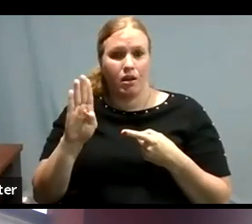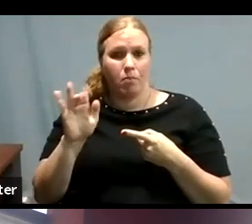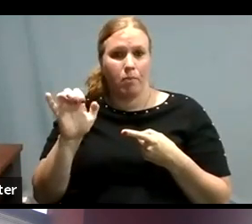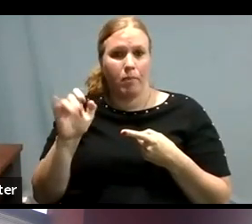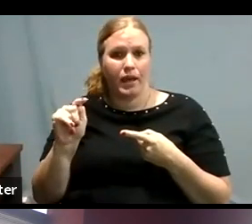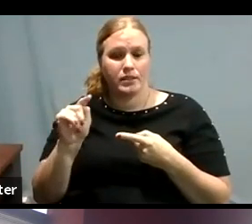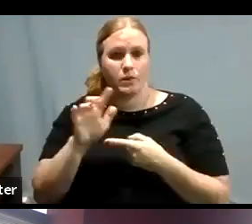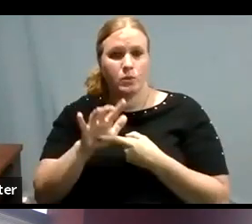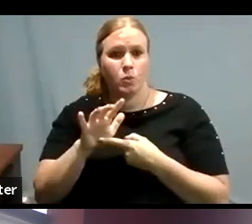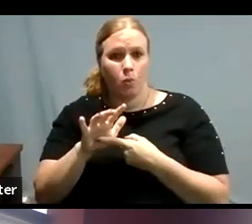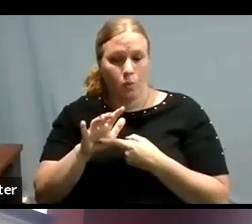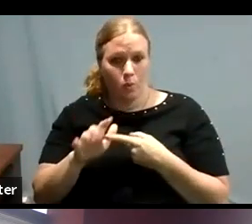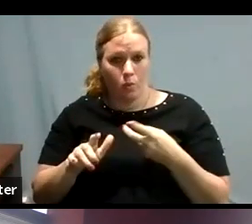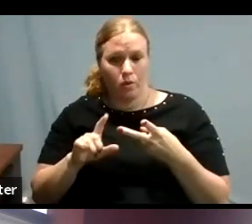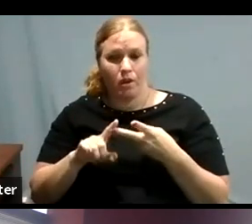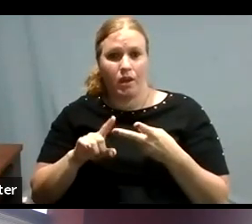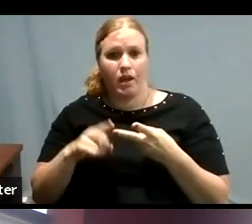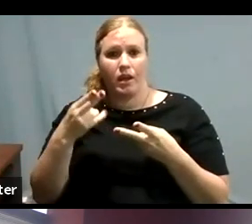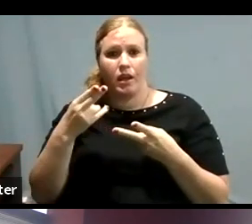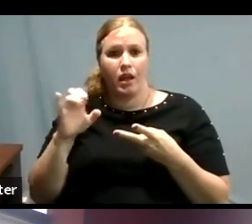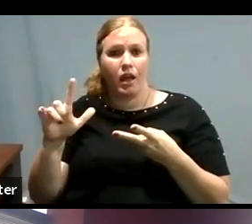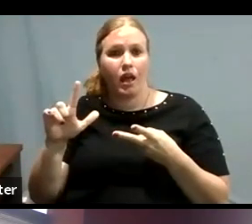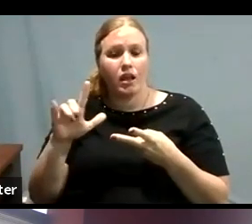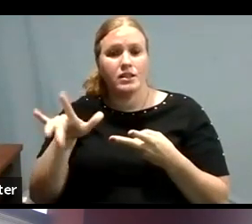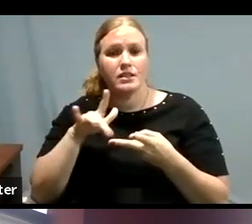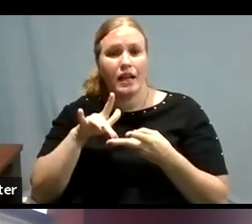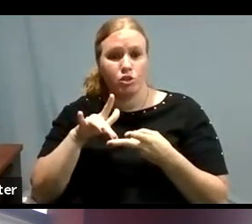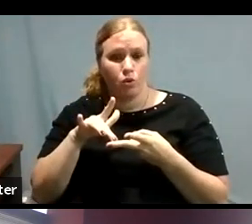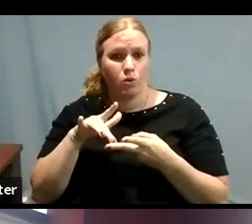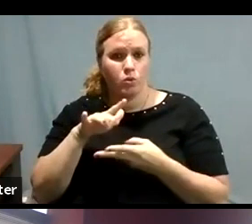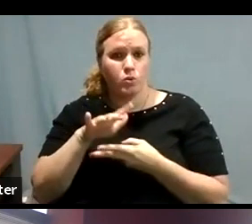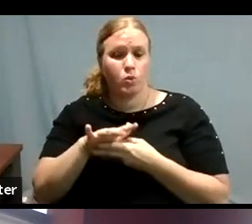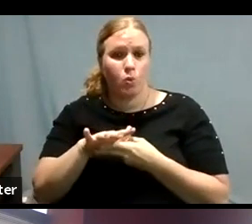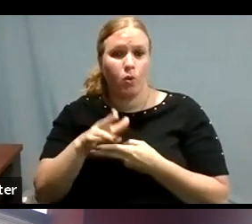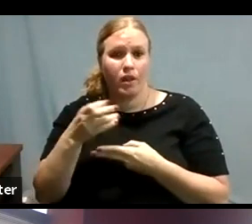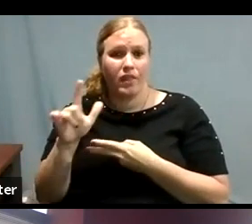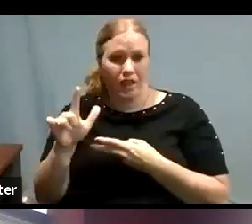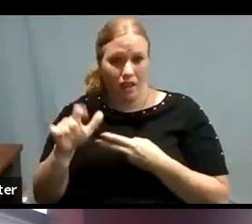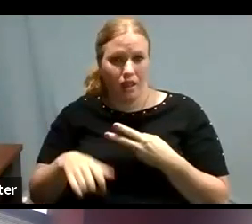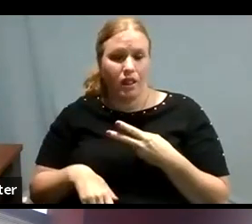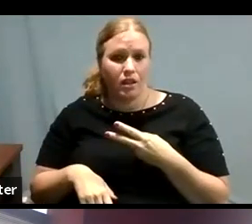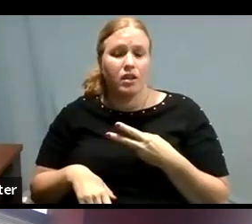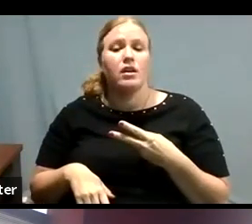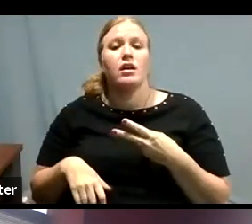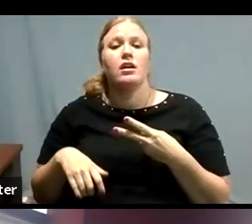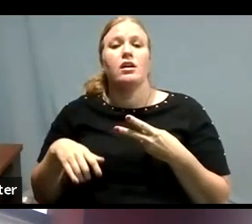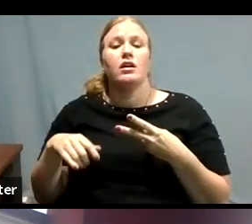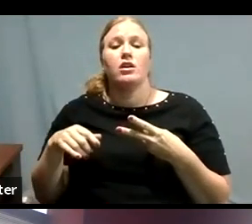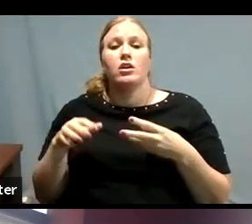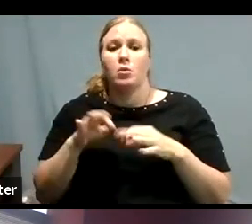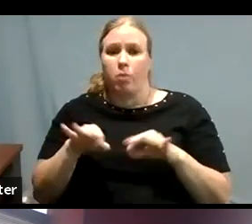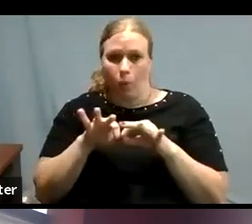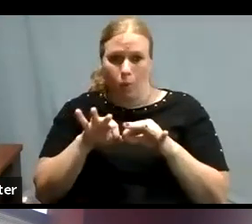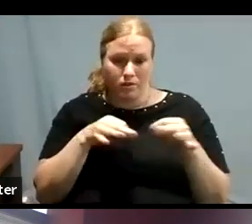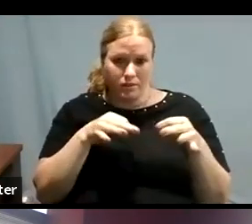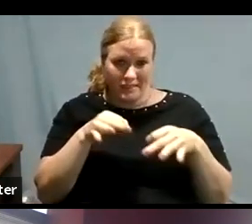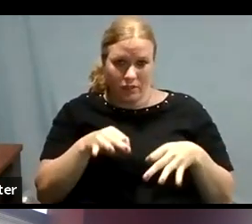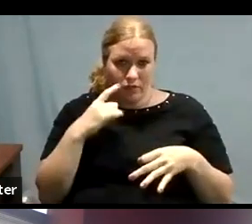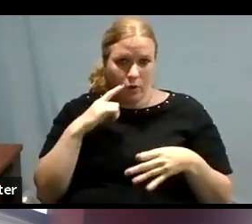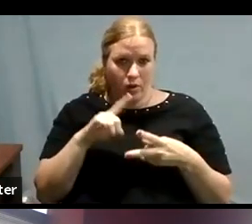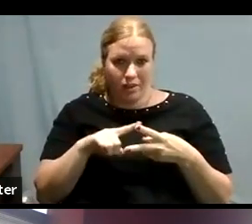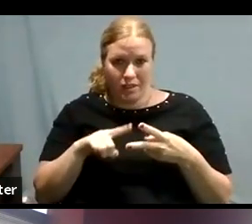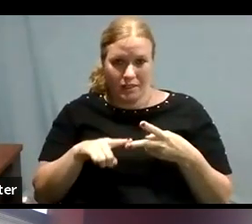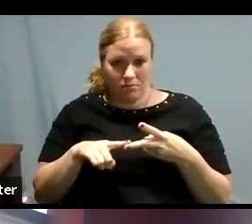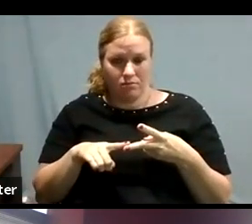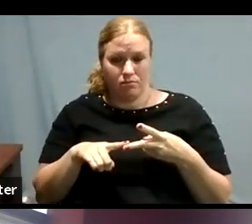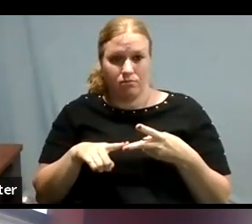Central School in the Hill. It's important detail on these sites. So they are going to